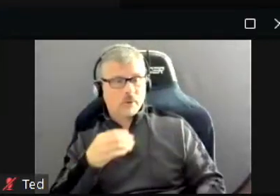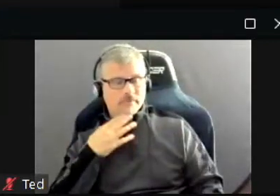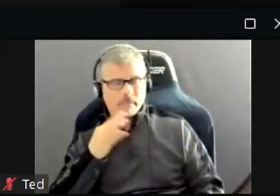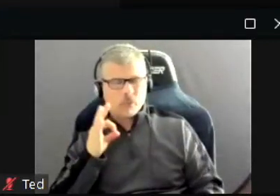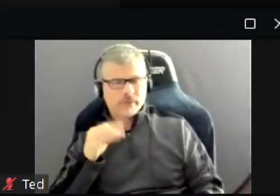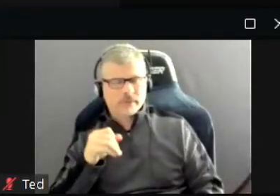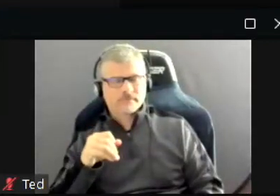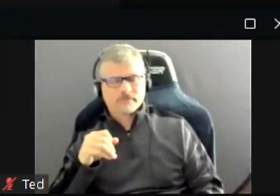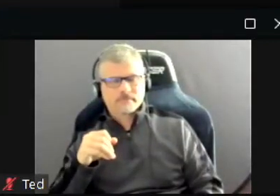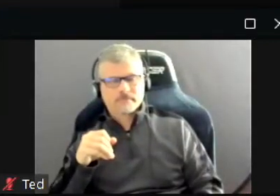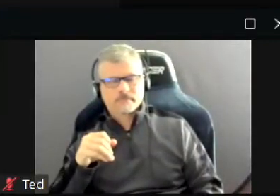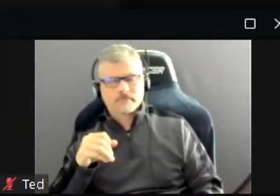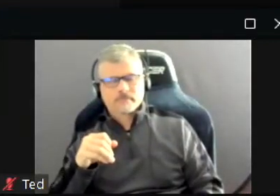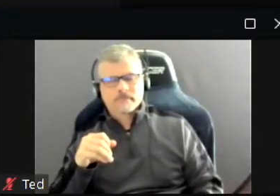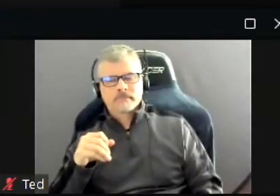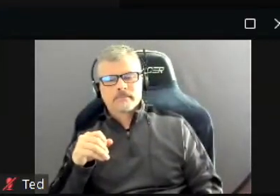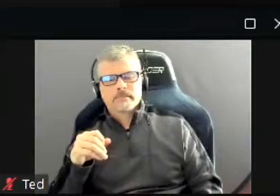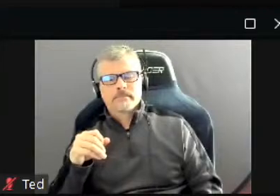Perfect.